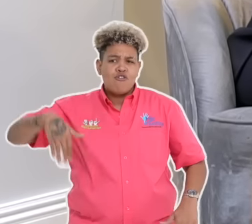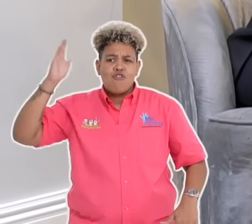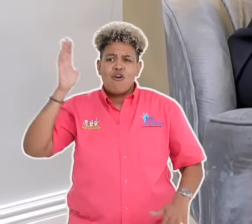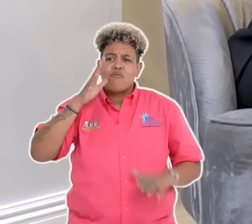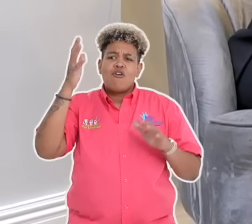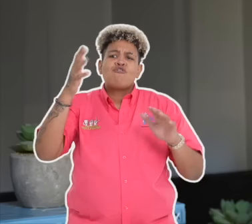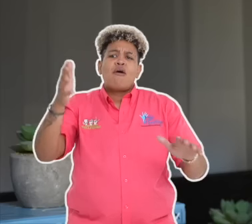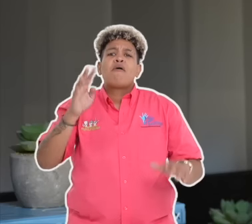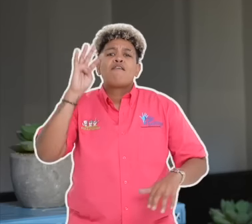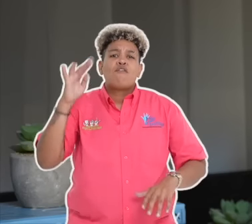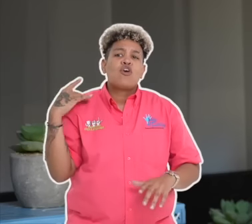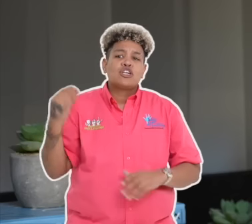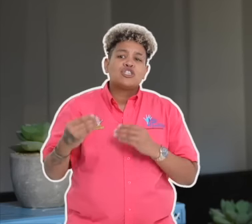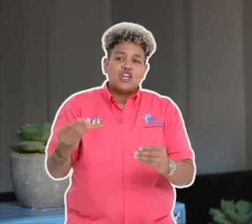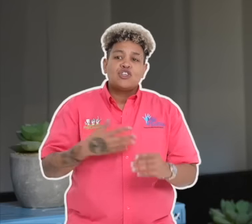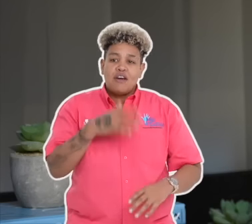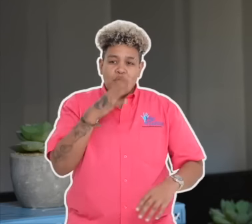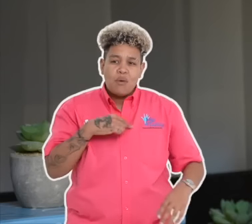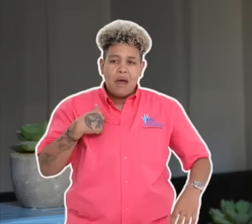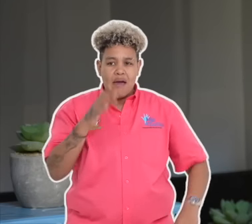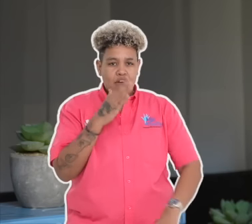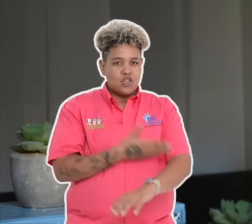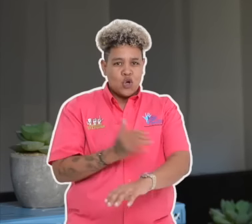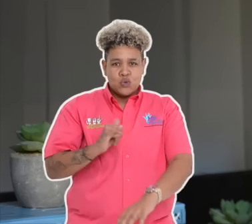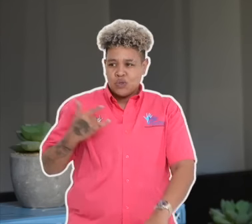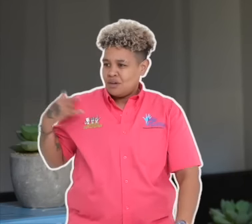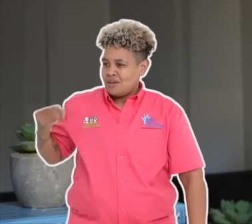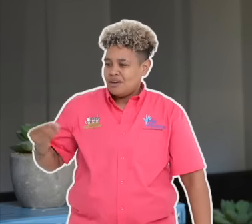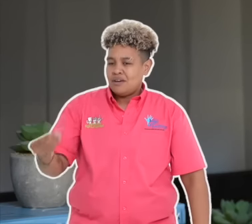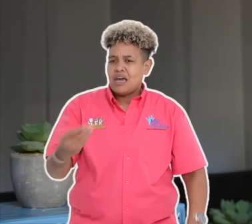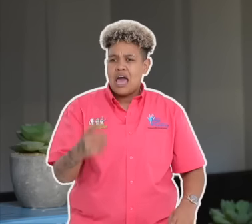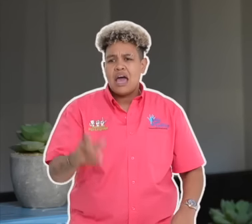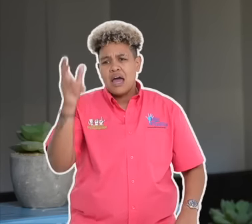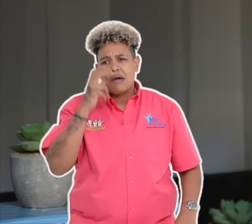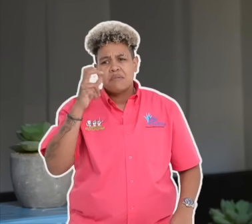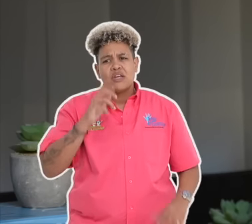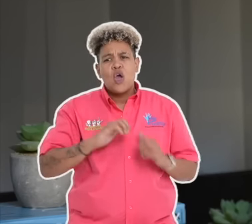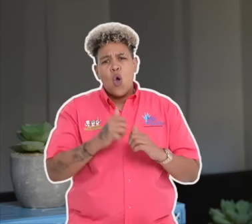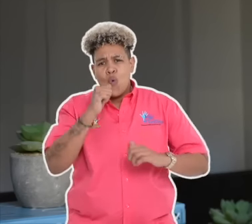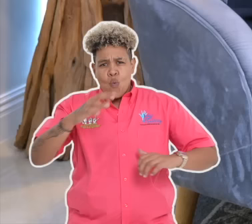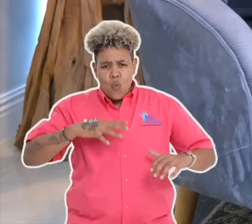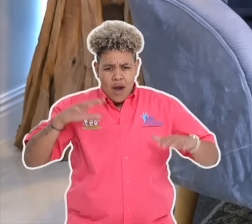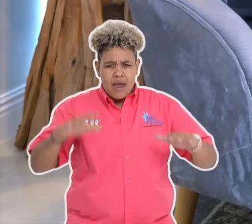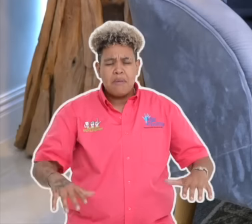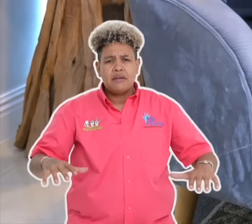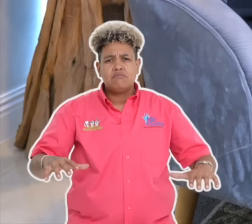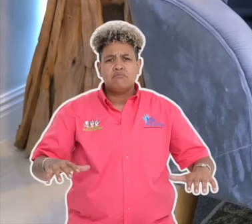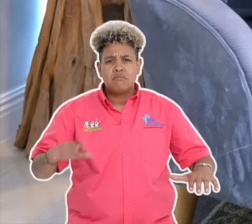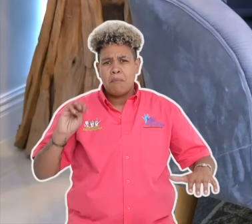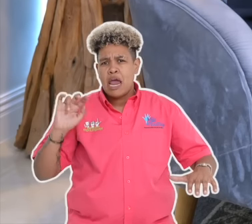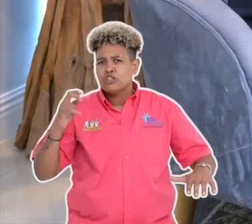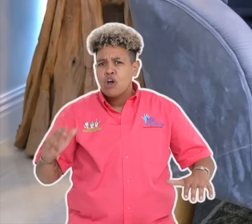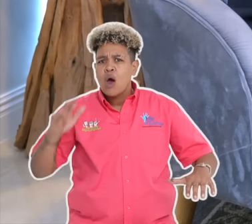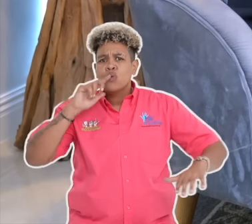grew up with my grandma. We're now four generations of women because I have a daughter as well. And so listening to how it was the matriarchs, the women